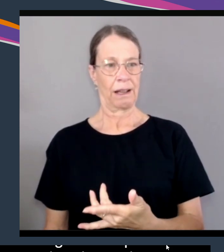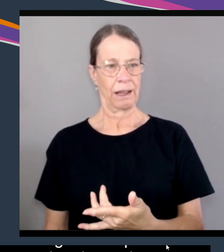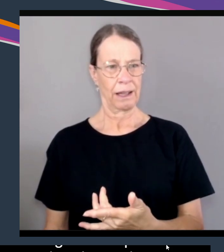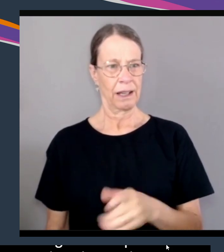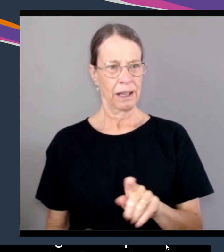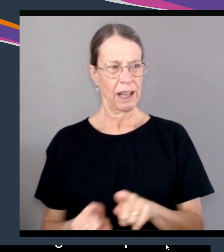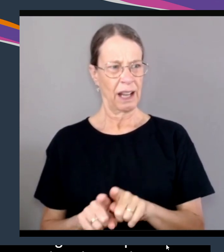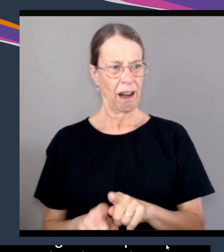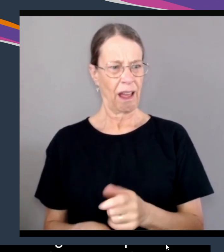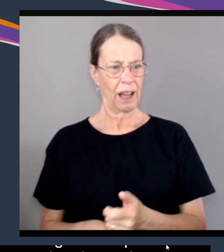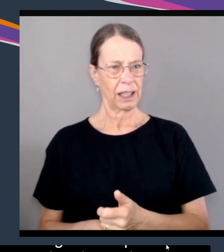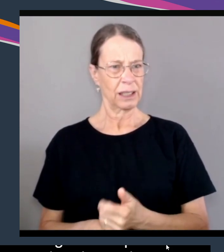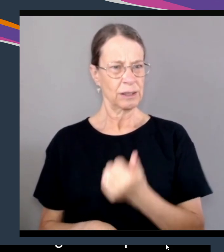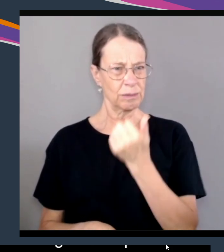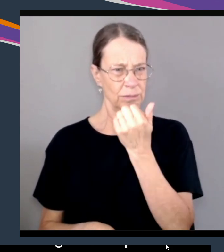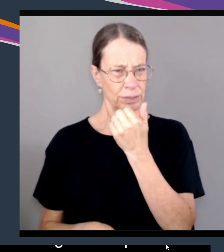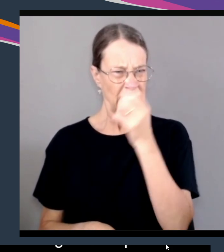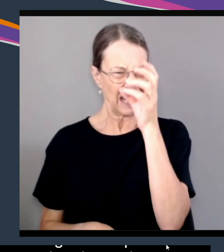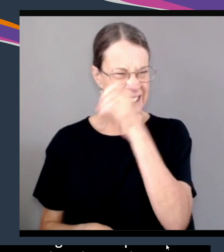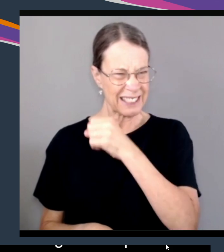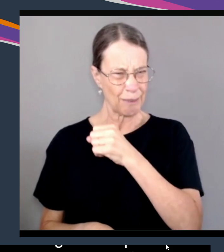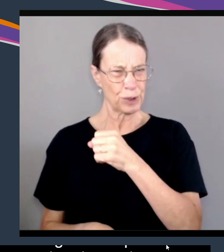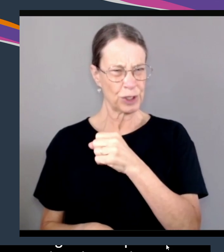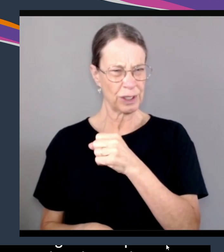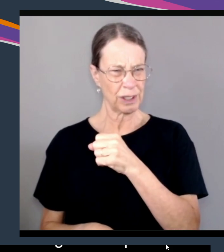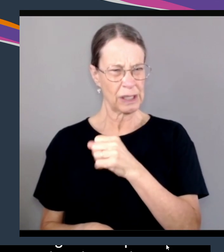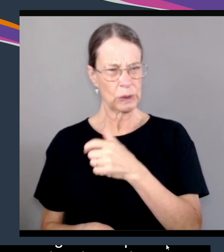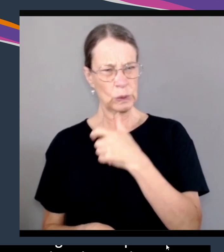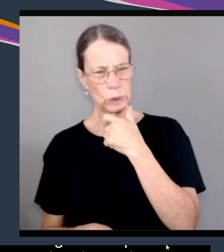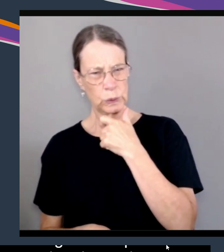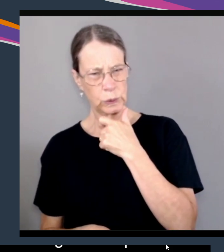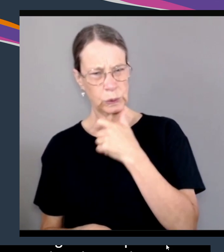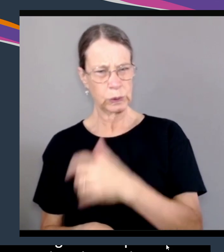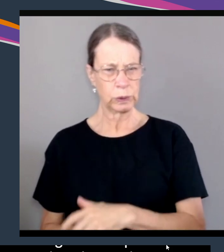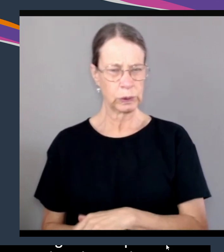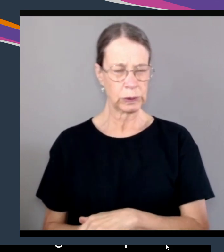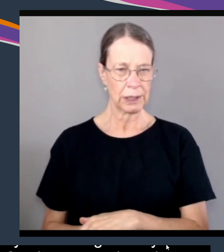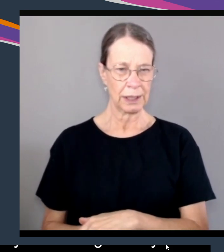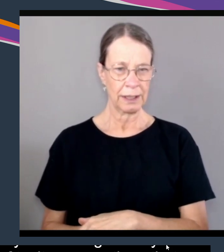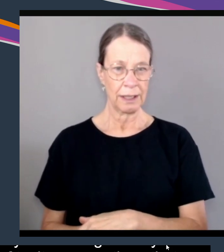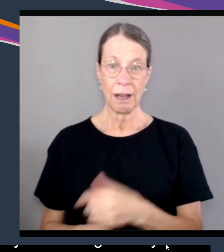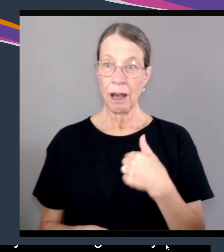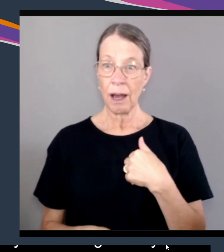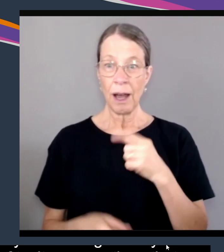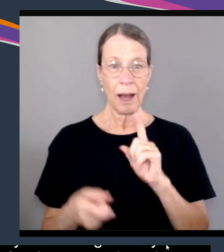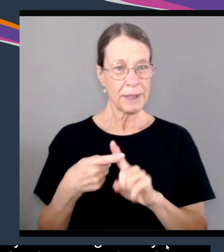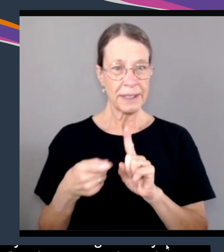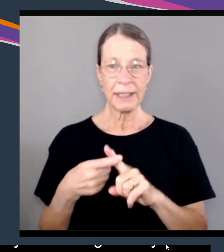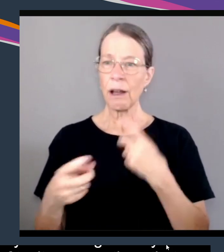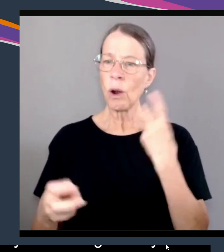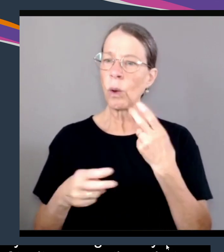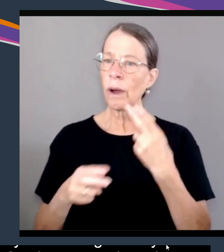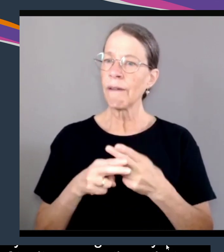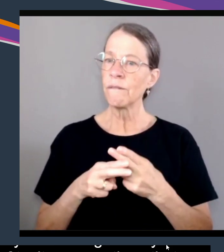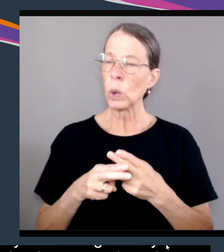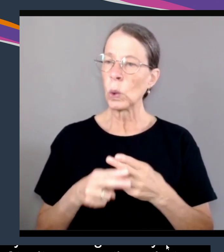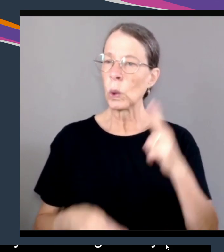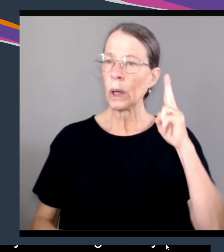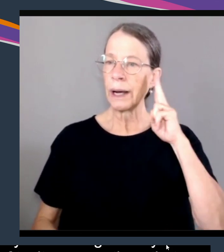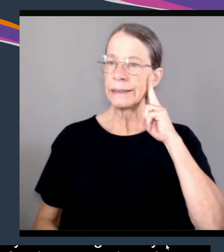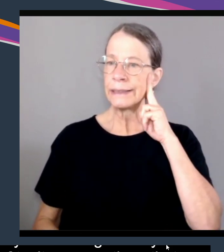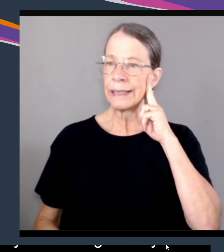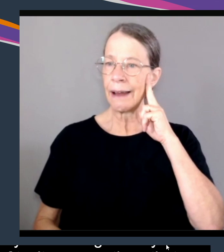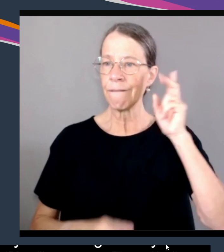themselves. And I don't know, I'm still looking for the deaf mentor. I have not met another person in